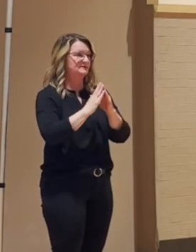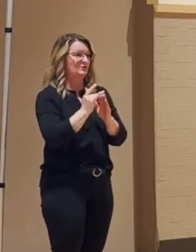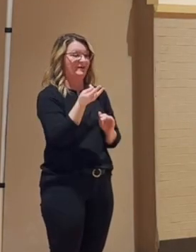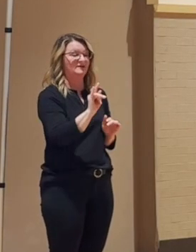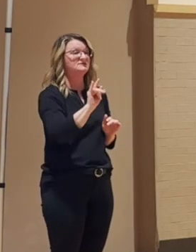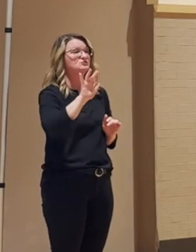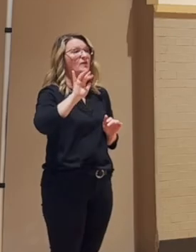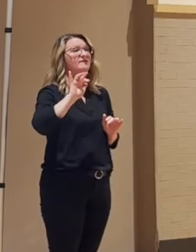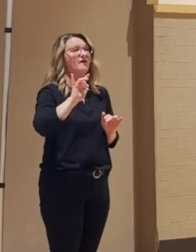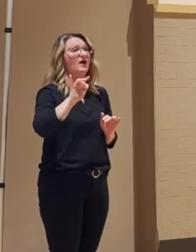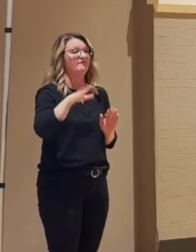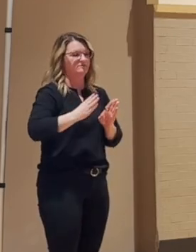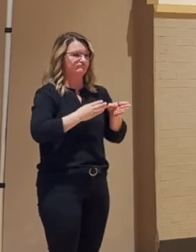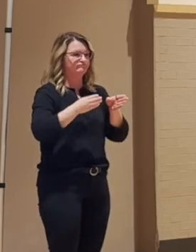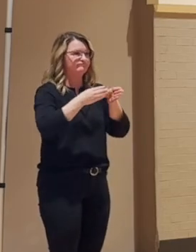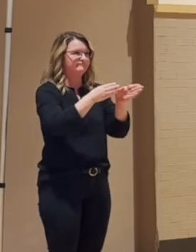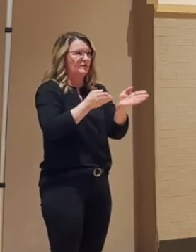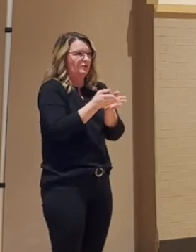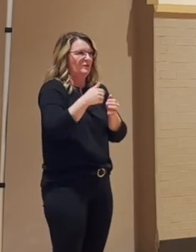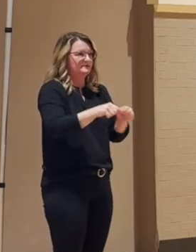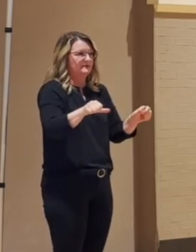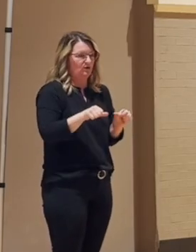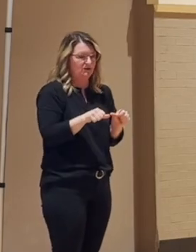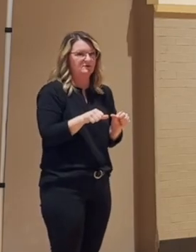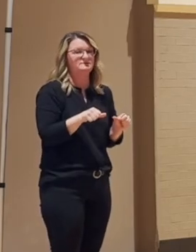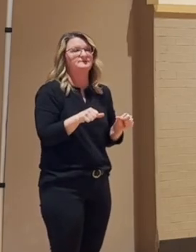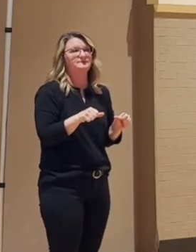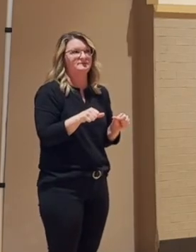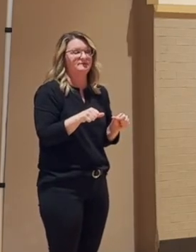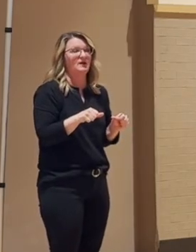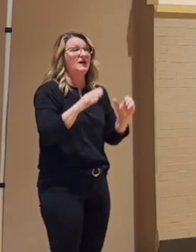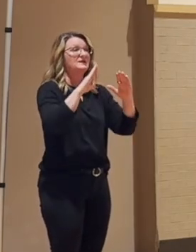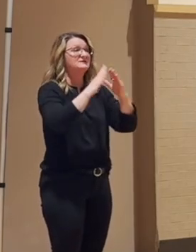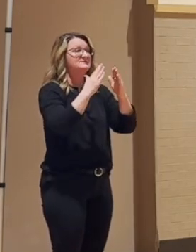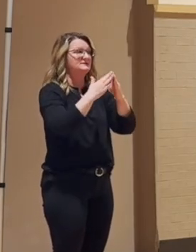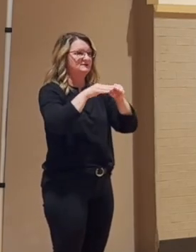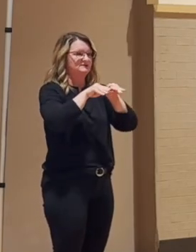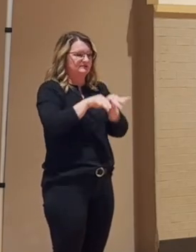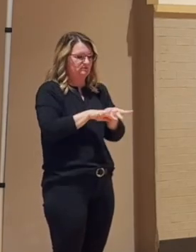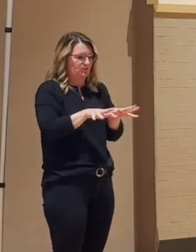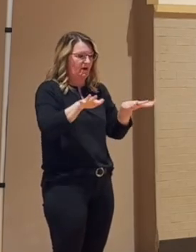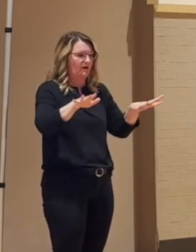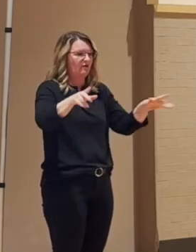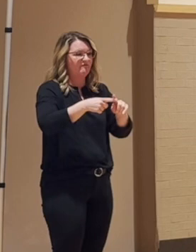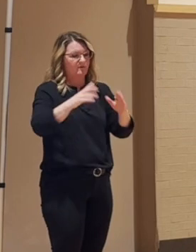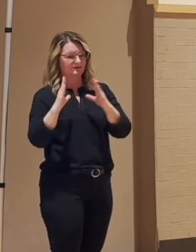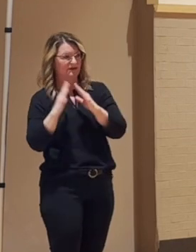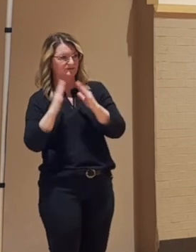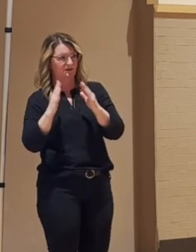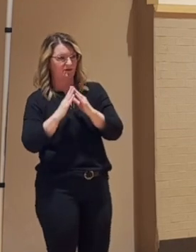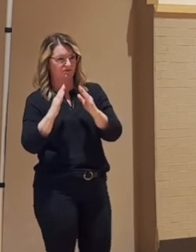1825, the Erie Canal came through this area, and the city spread out actually from downtown Buffalo,